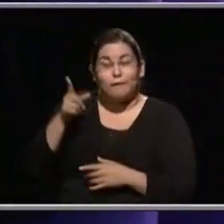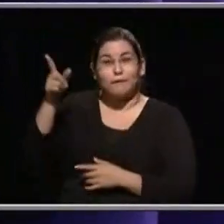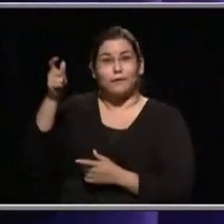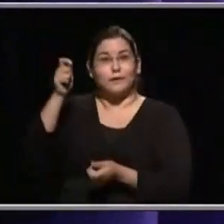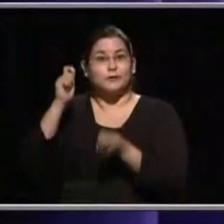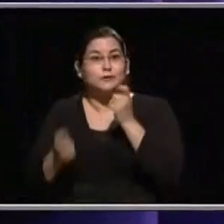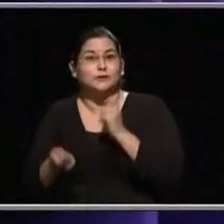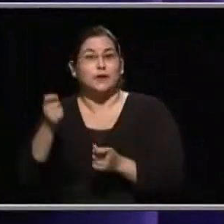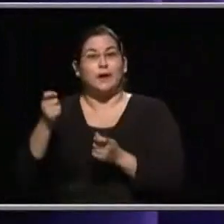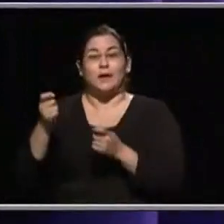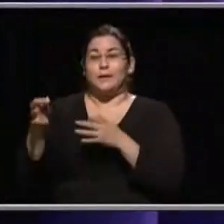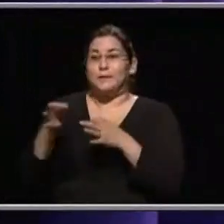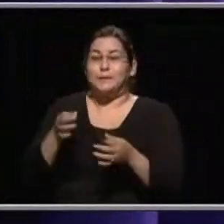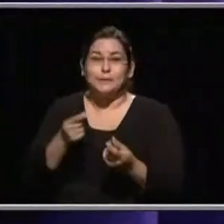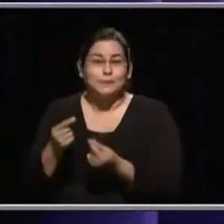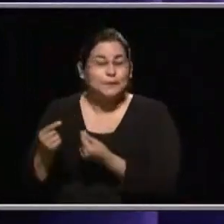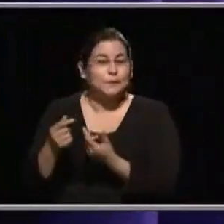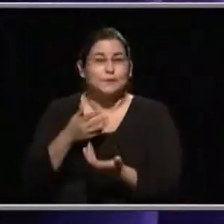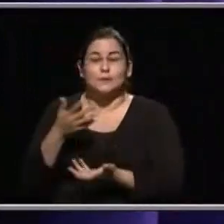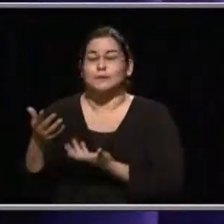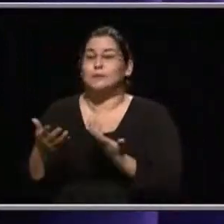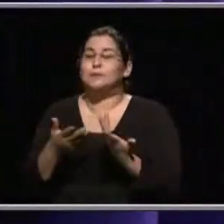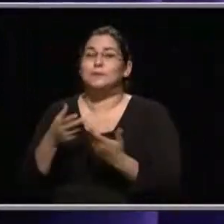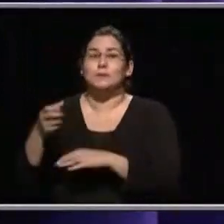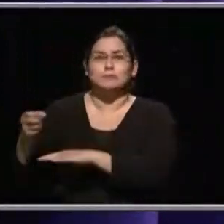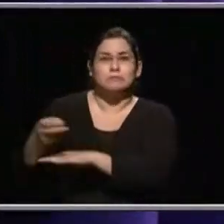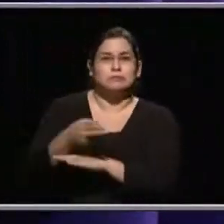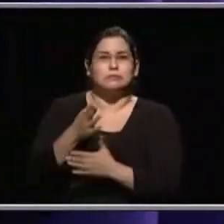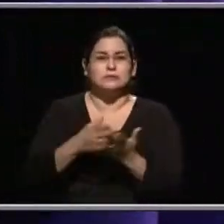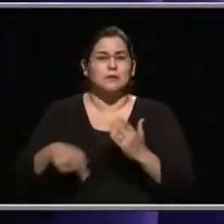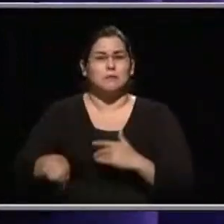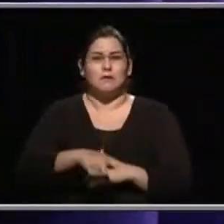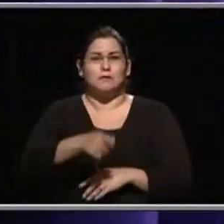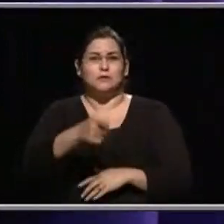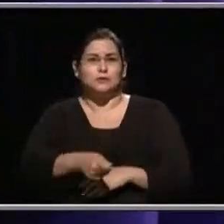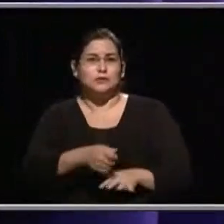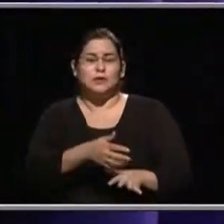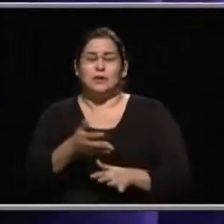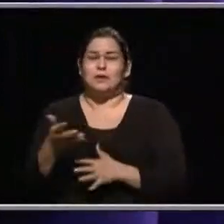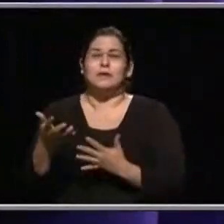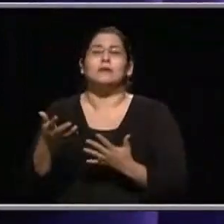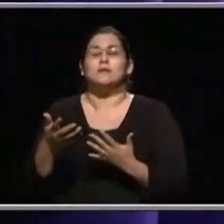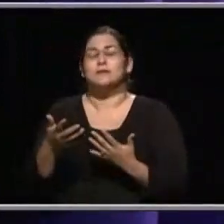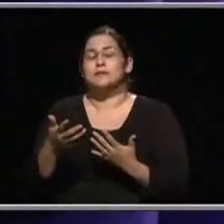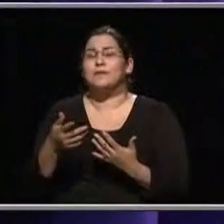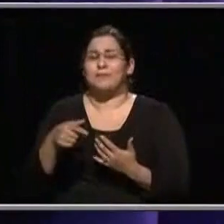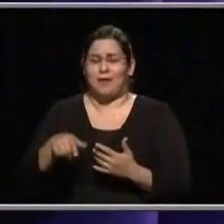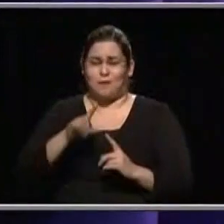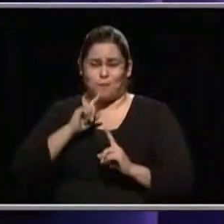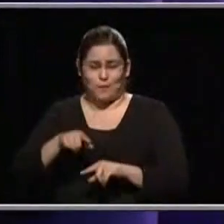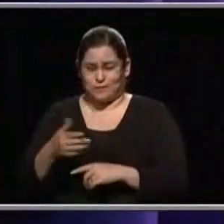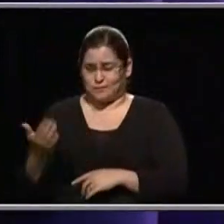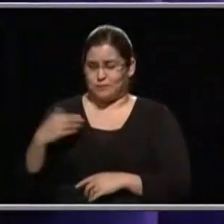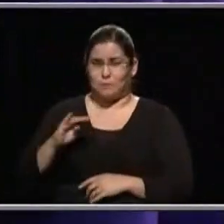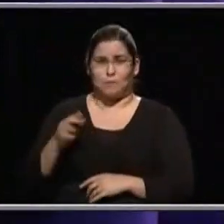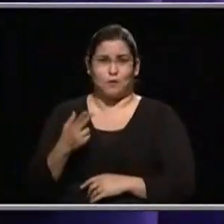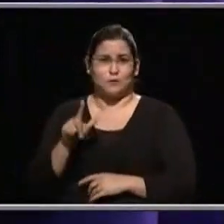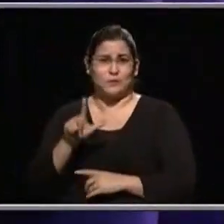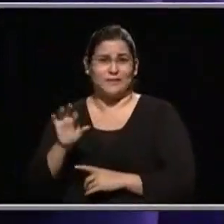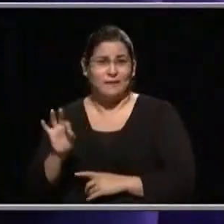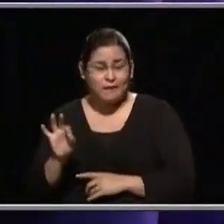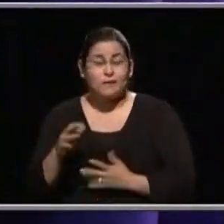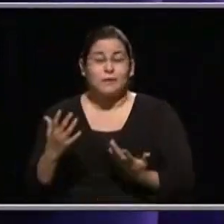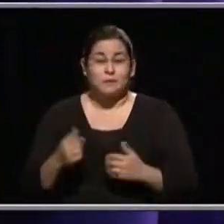changing the directions and overruling some of the judges. He did that order back on March the 29th. So we